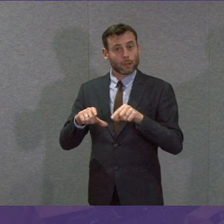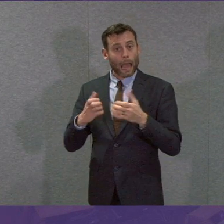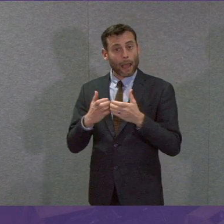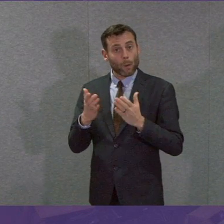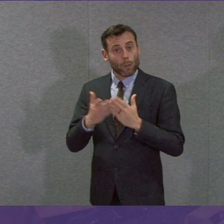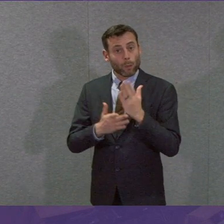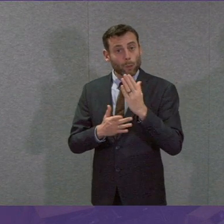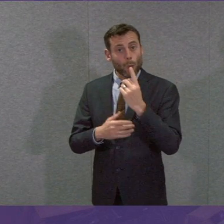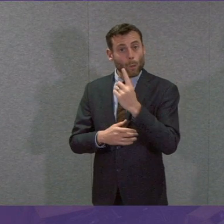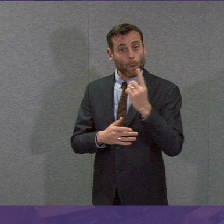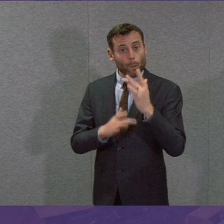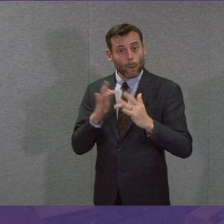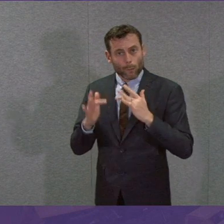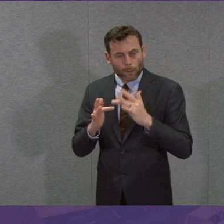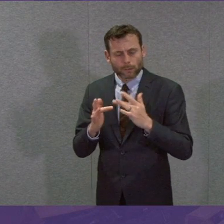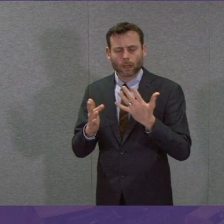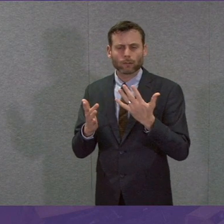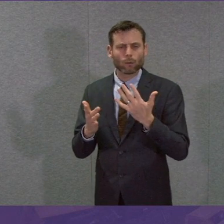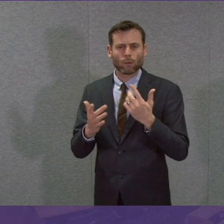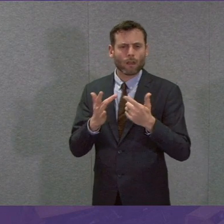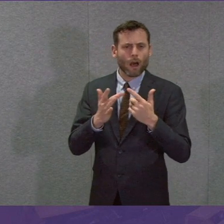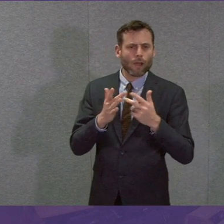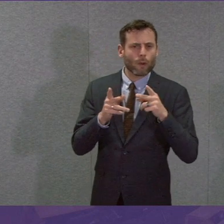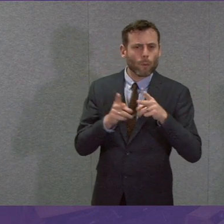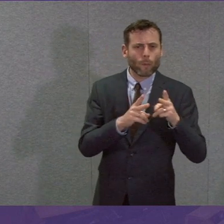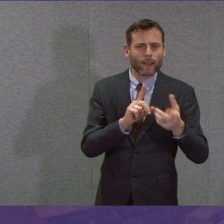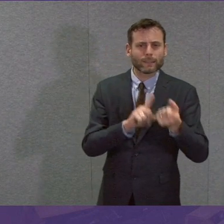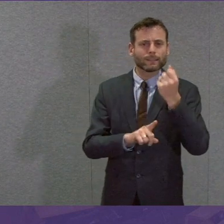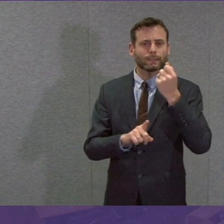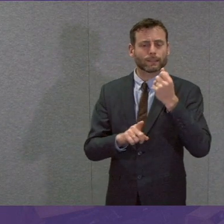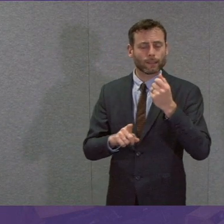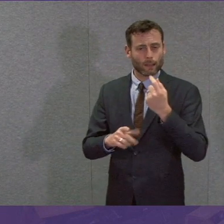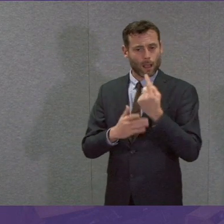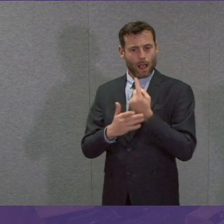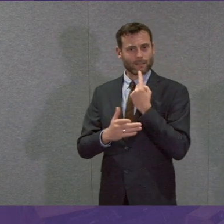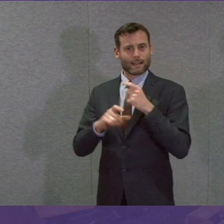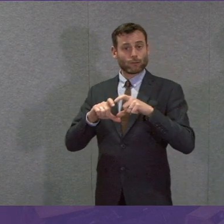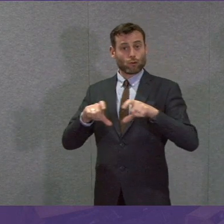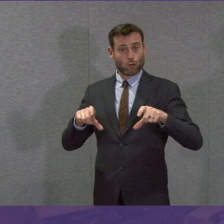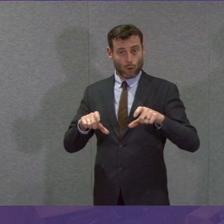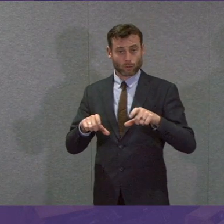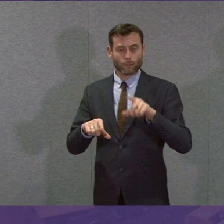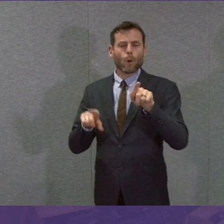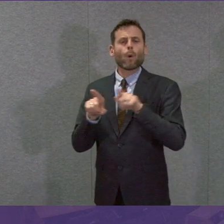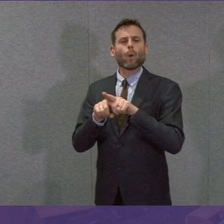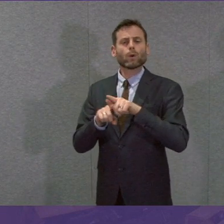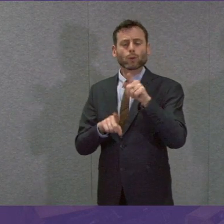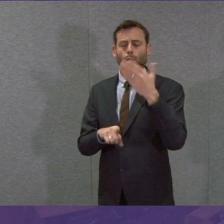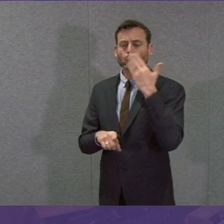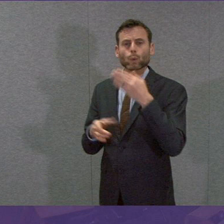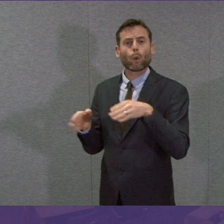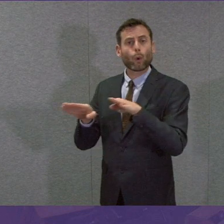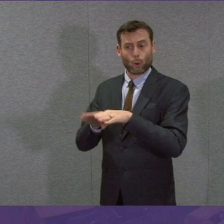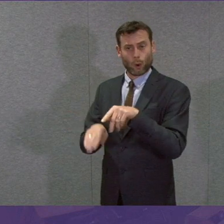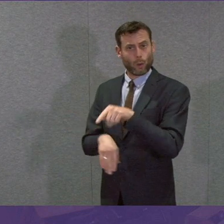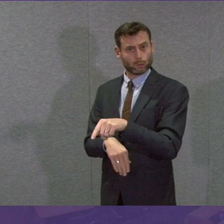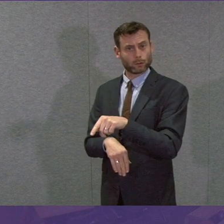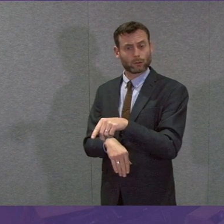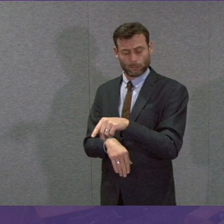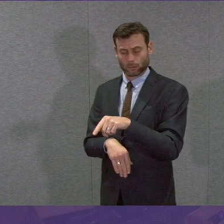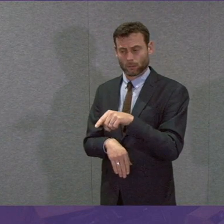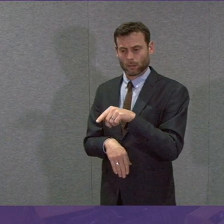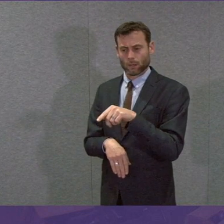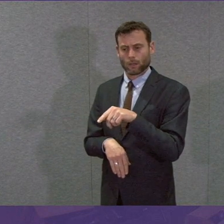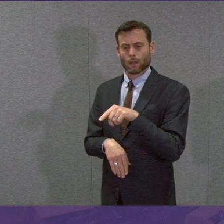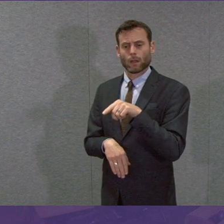website or nhsinform.scot? And given the implications that the school closures are going to have on the pay sector, what conversations have taken place